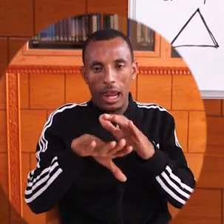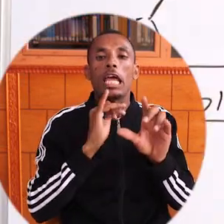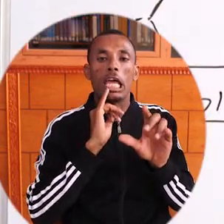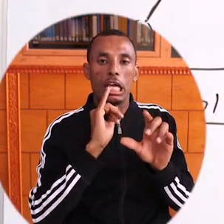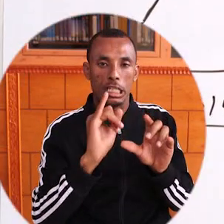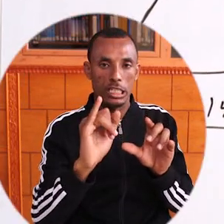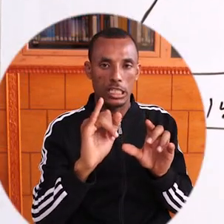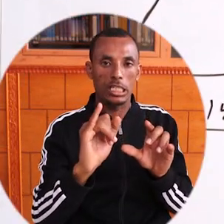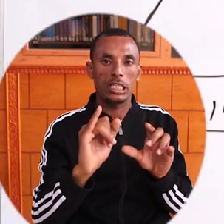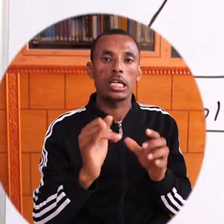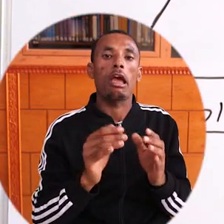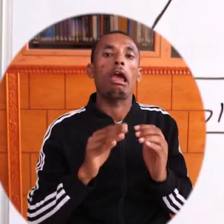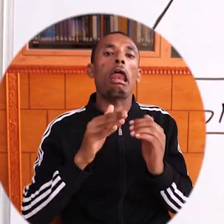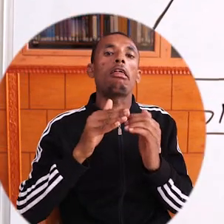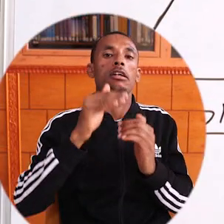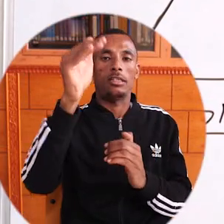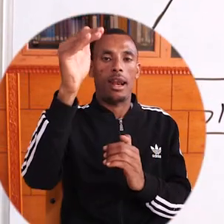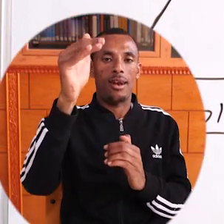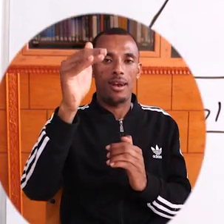180 degree. At least